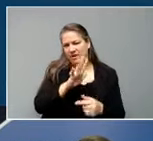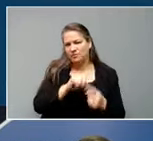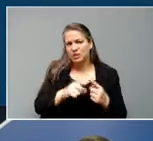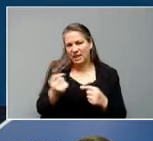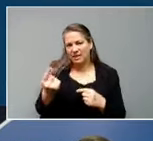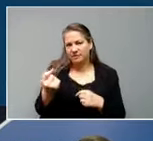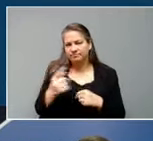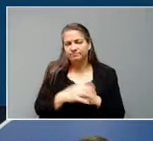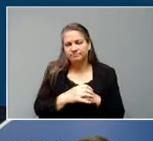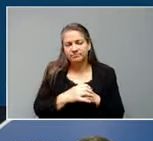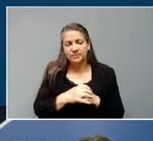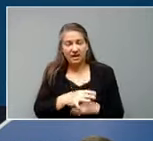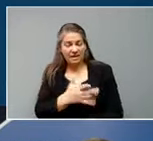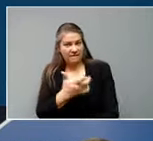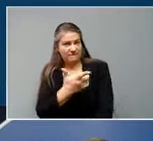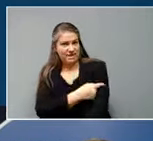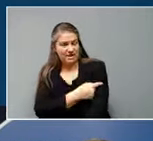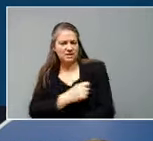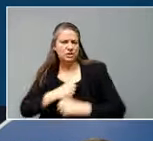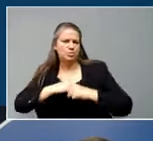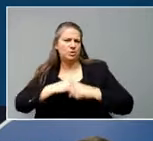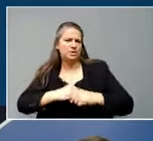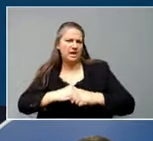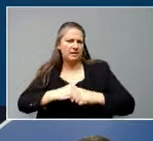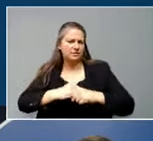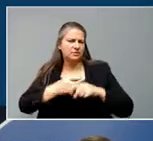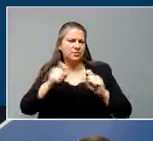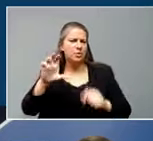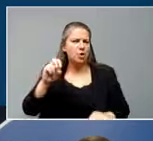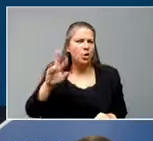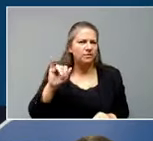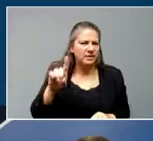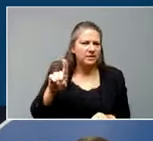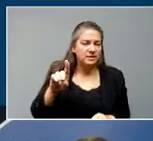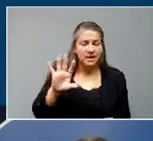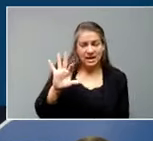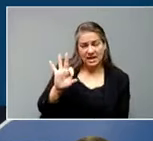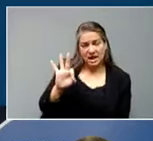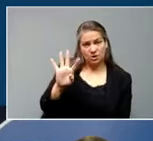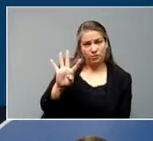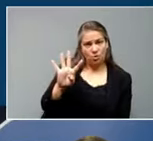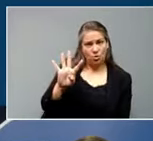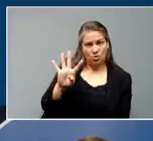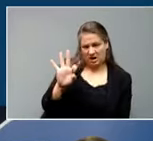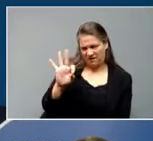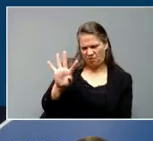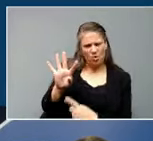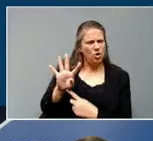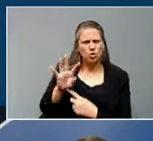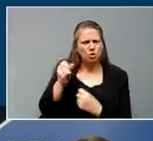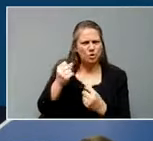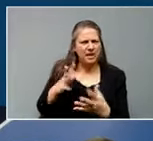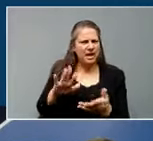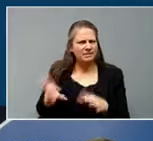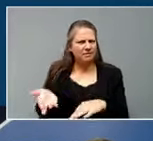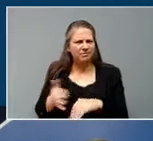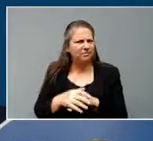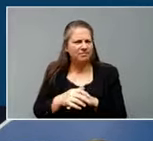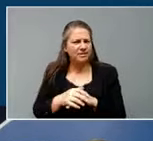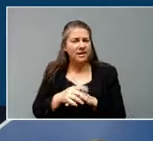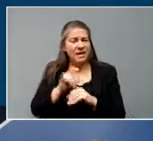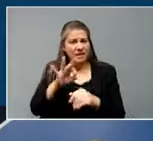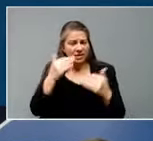Vaccines protect against COVID-19. That is 94 too many. And I believe that if we would get this age group